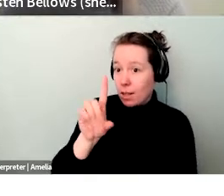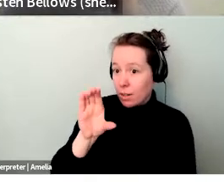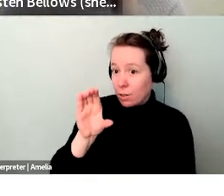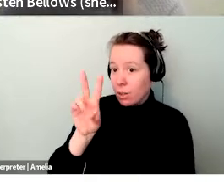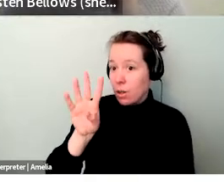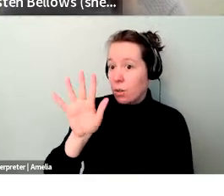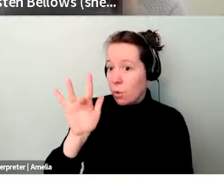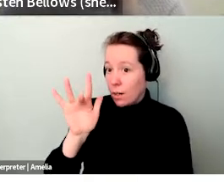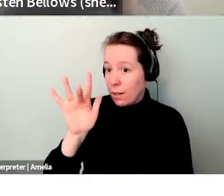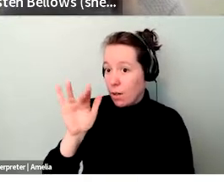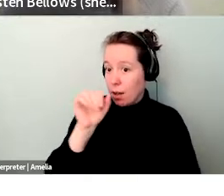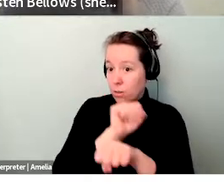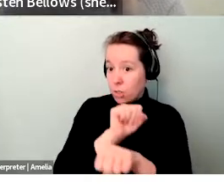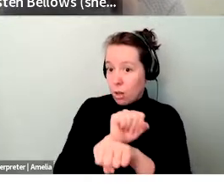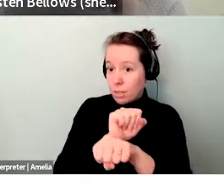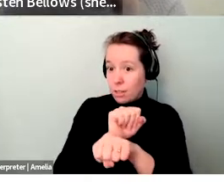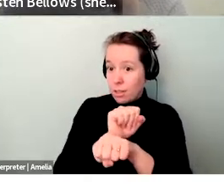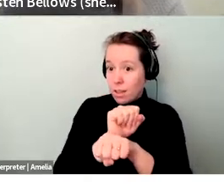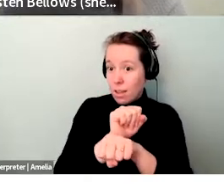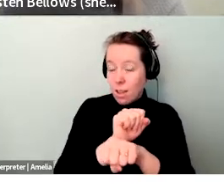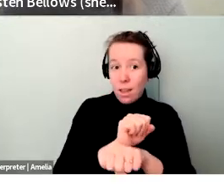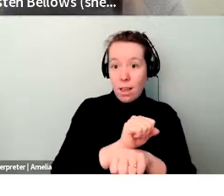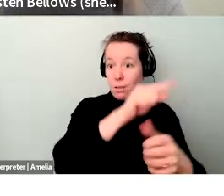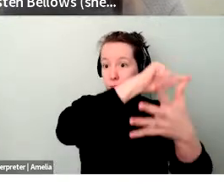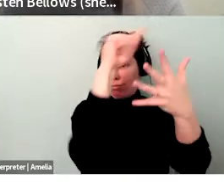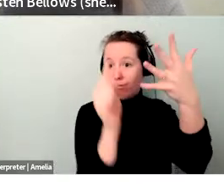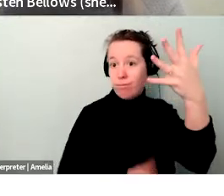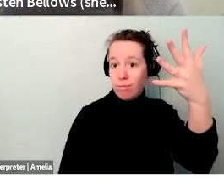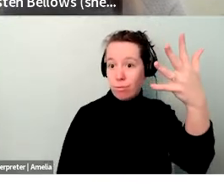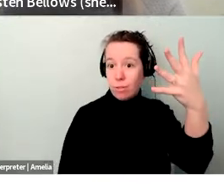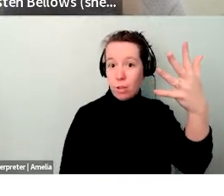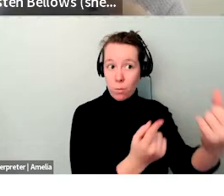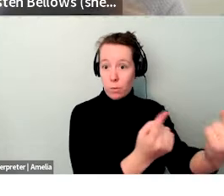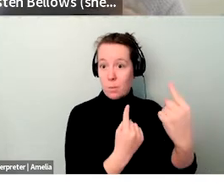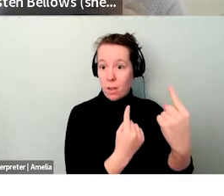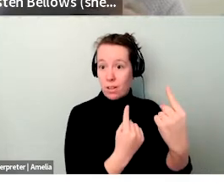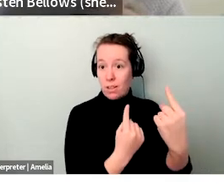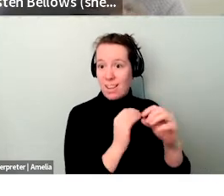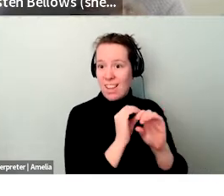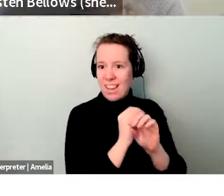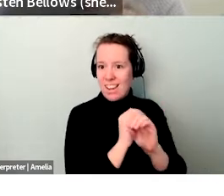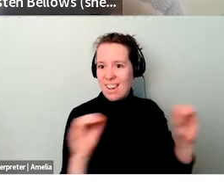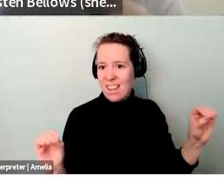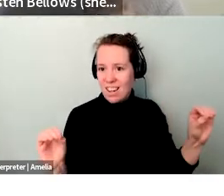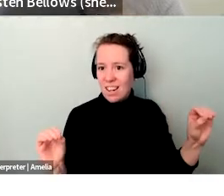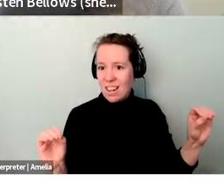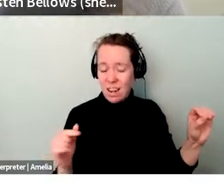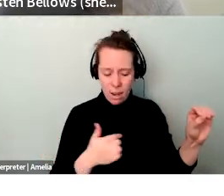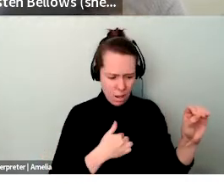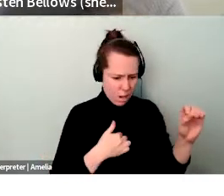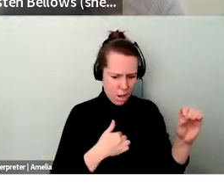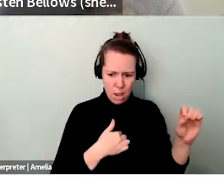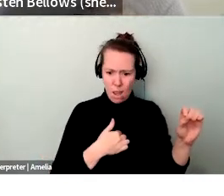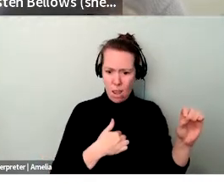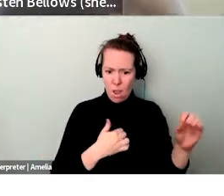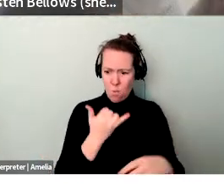didn't hear anything. I was like, wow, what's wrong with me? When the answer is